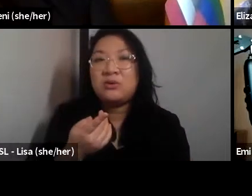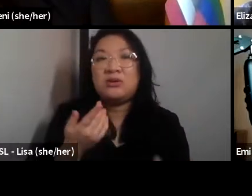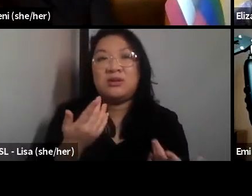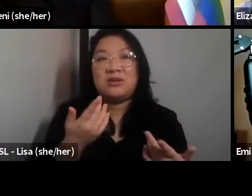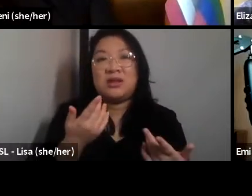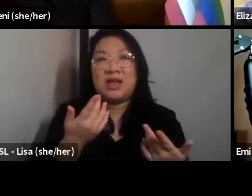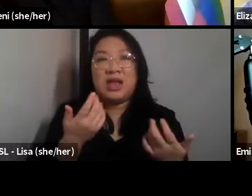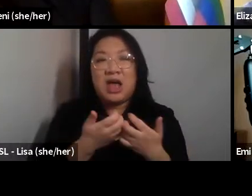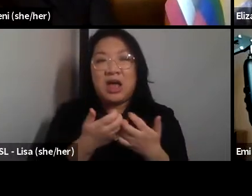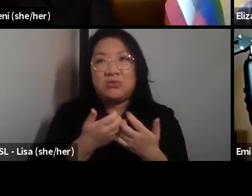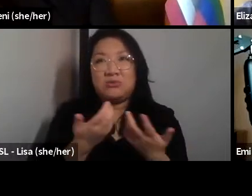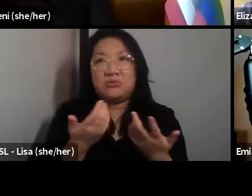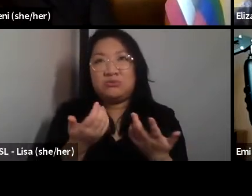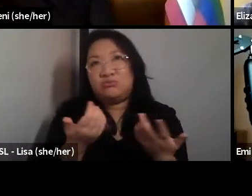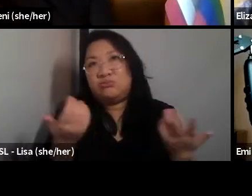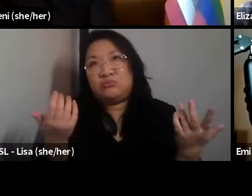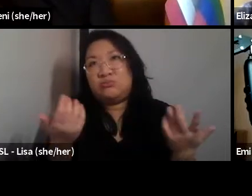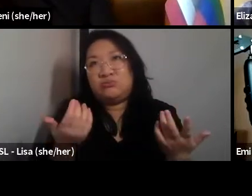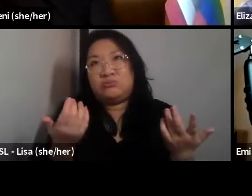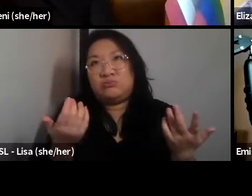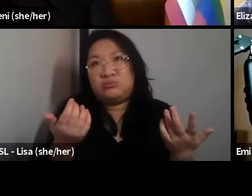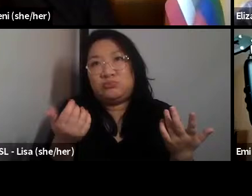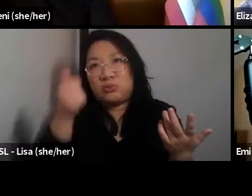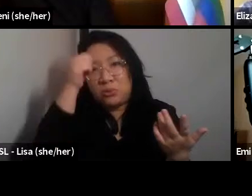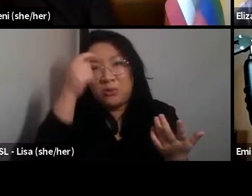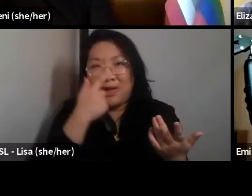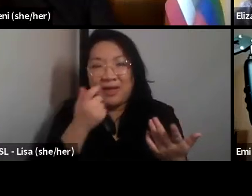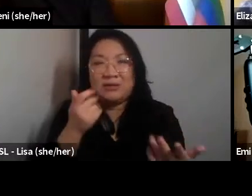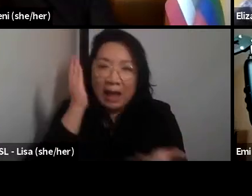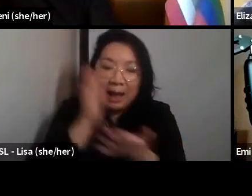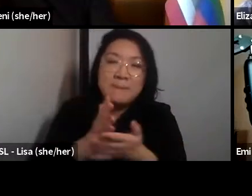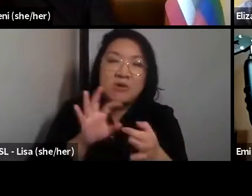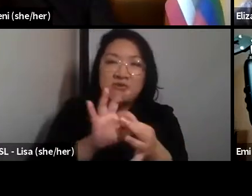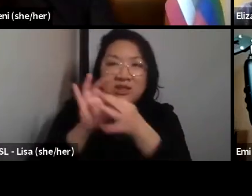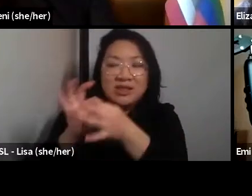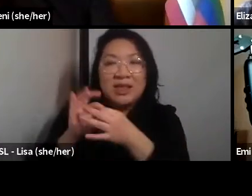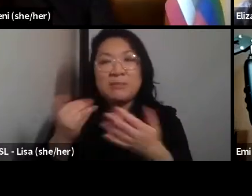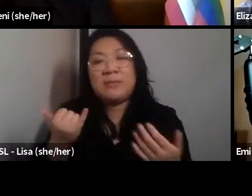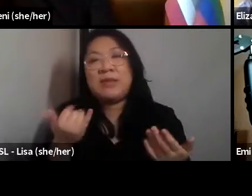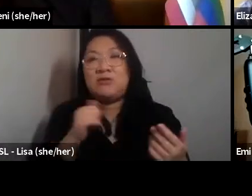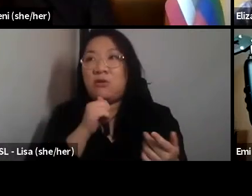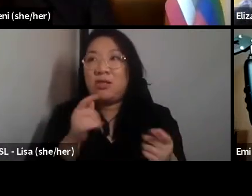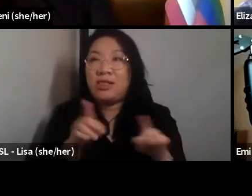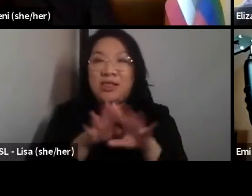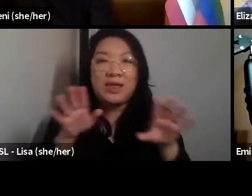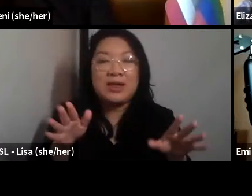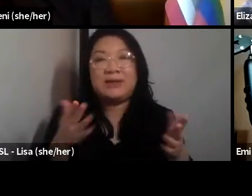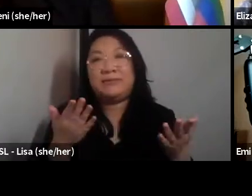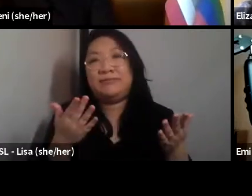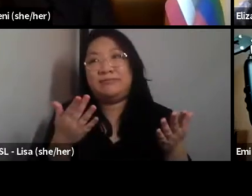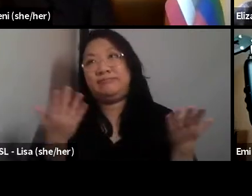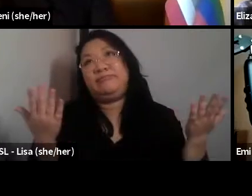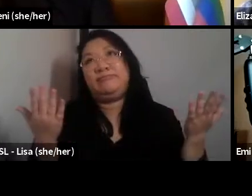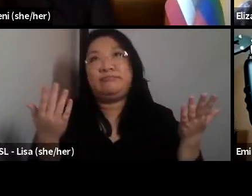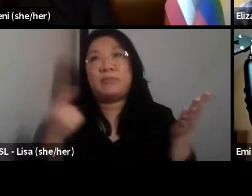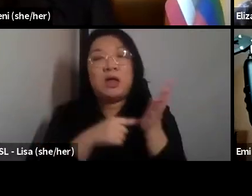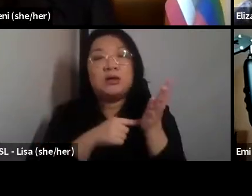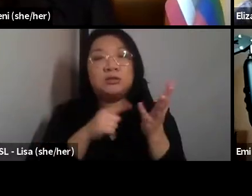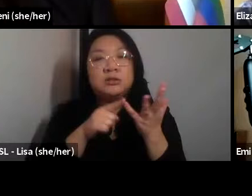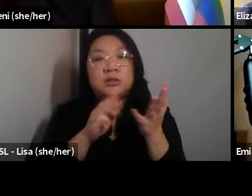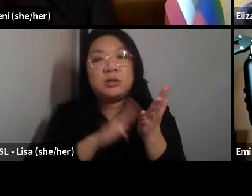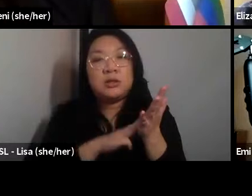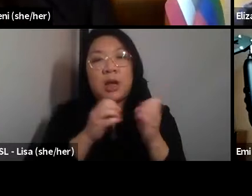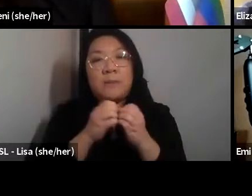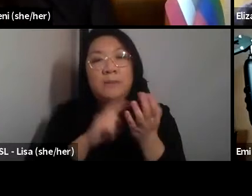be a diverse representative group of people I can relate to and not just like, I don't know, a Tumblr stereotype or something? So for me,